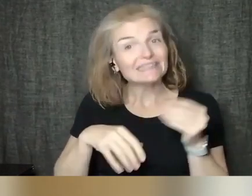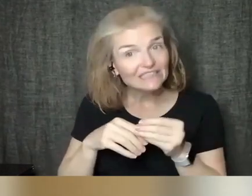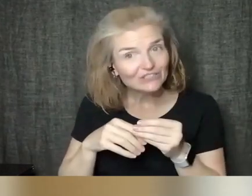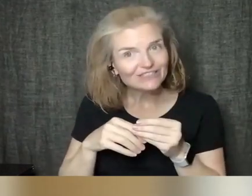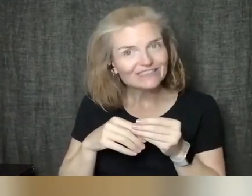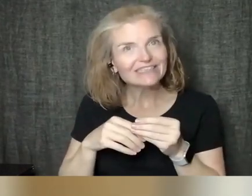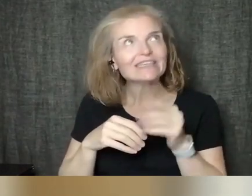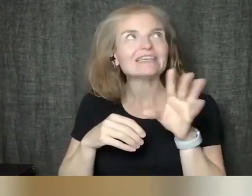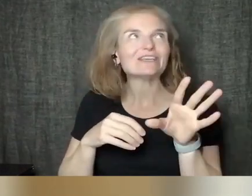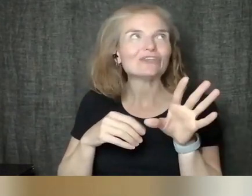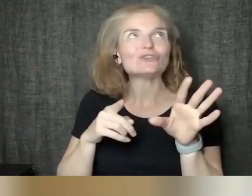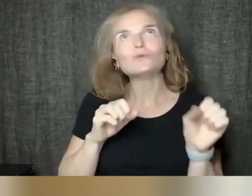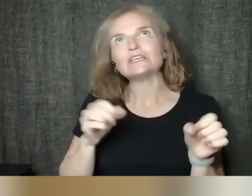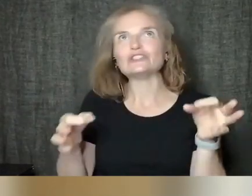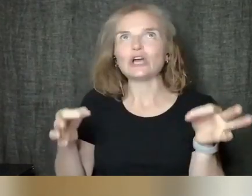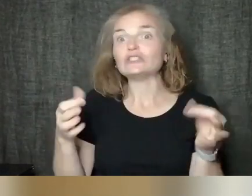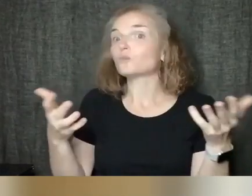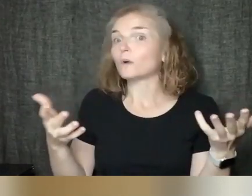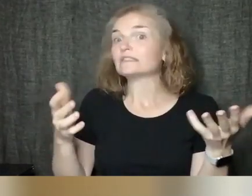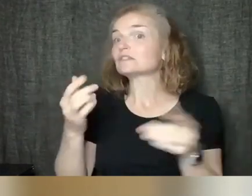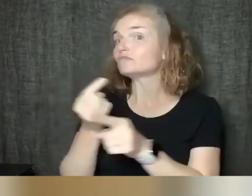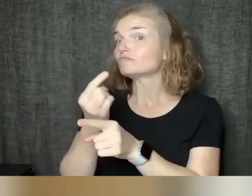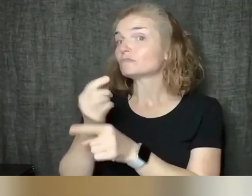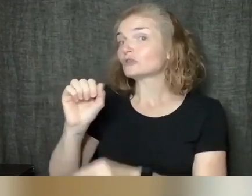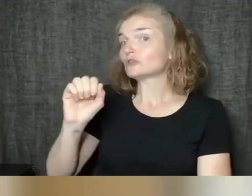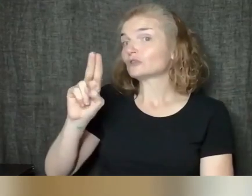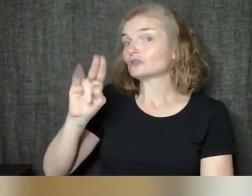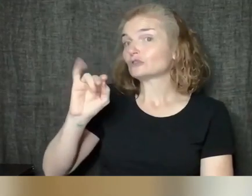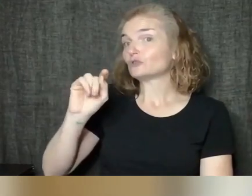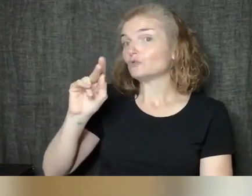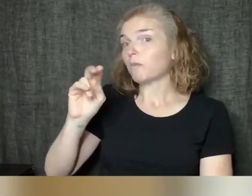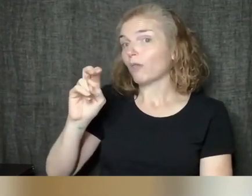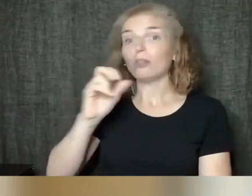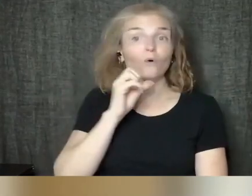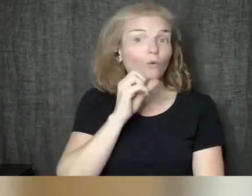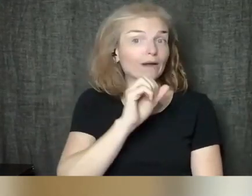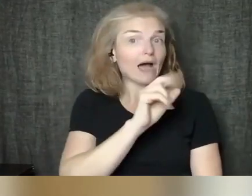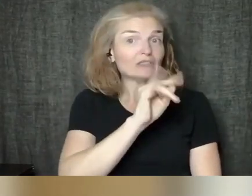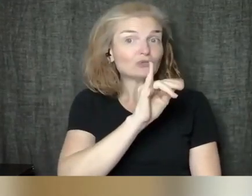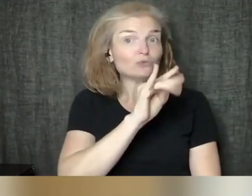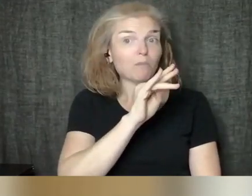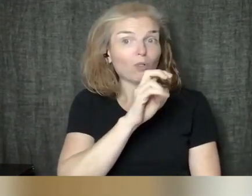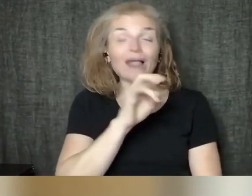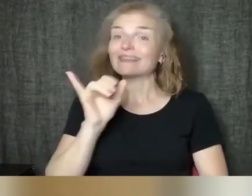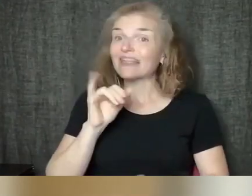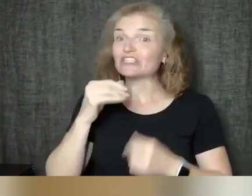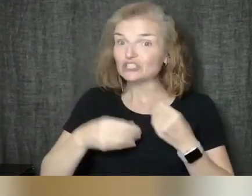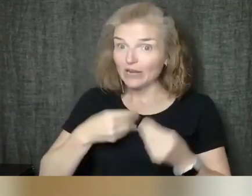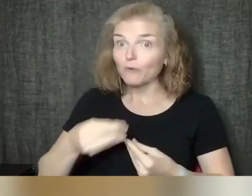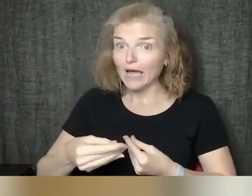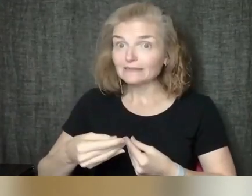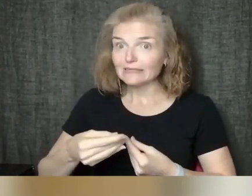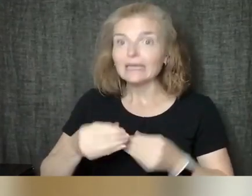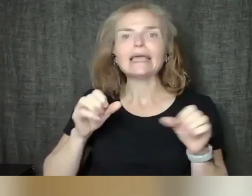or unsuitable in a particular situation. For example, a quality of generosity can be beautiful in our minds, but that